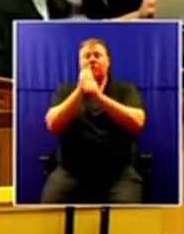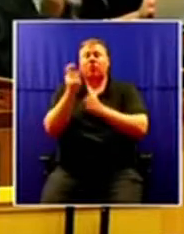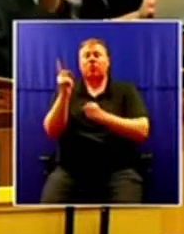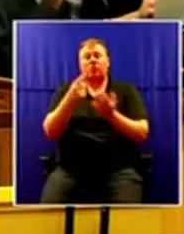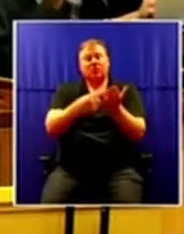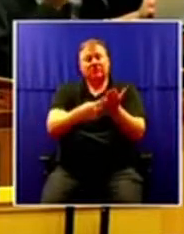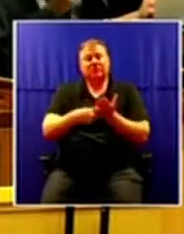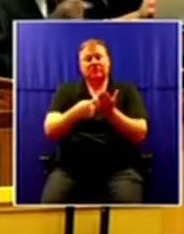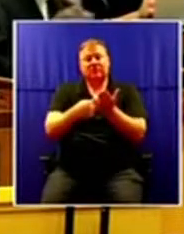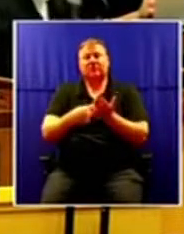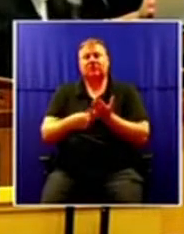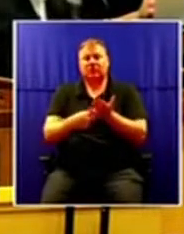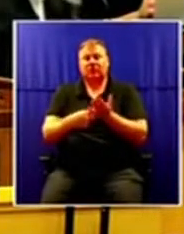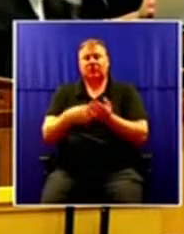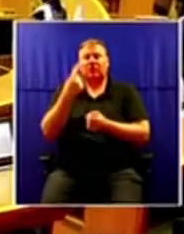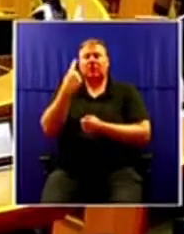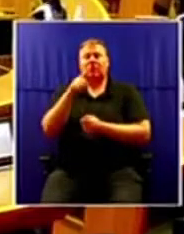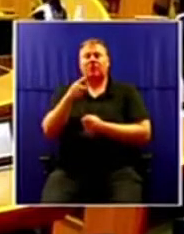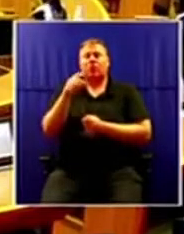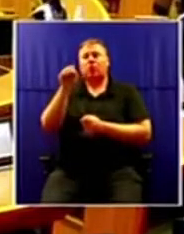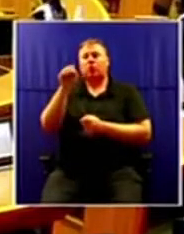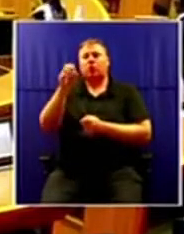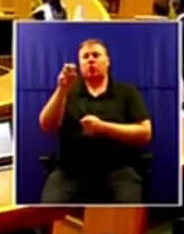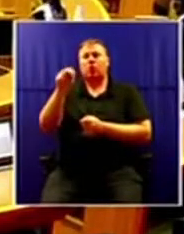Honorable President.